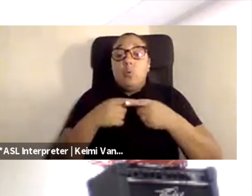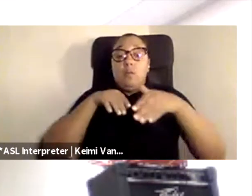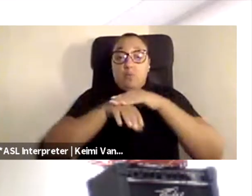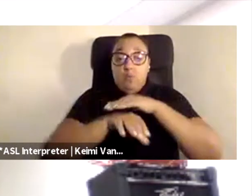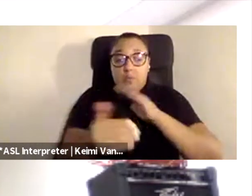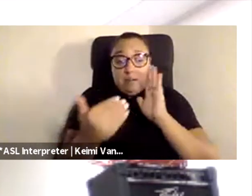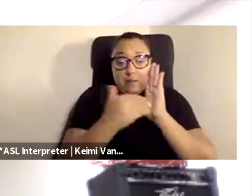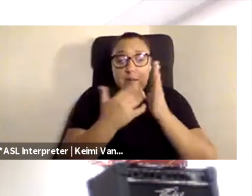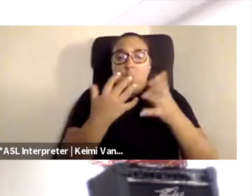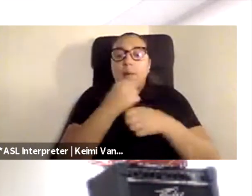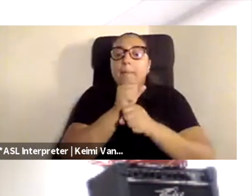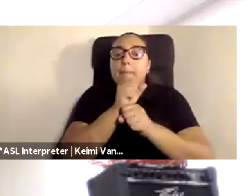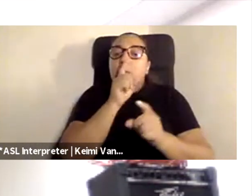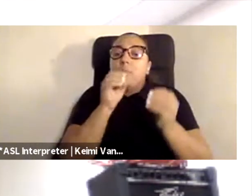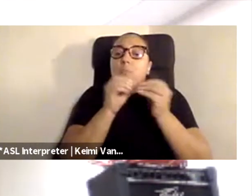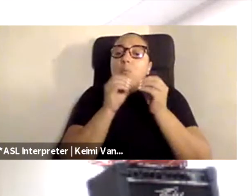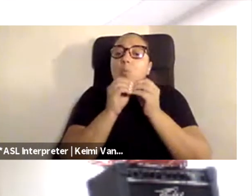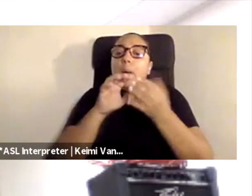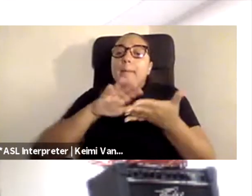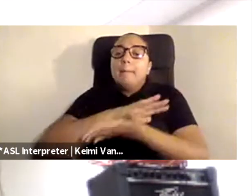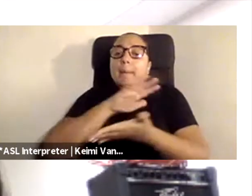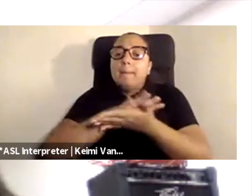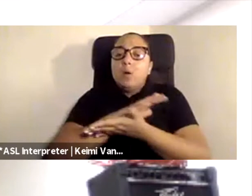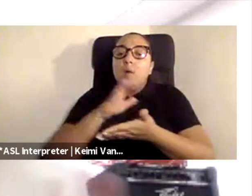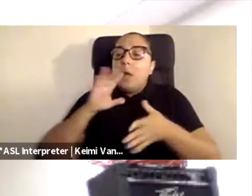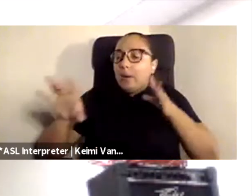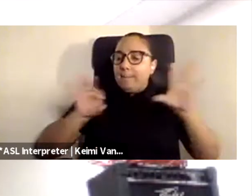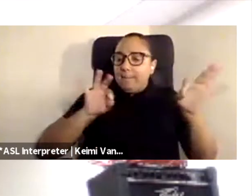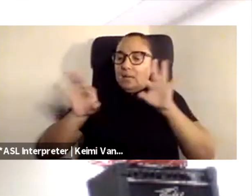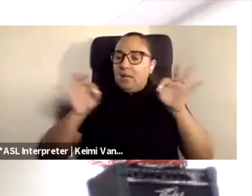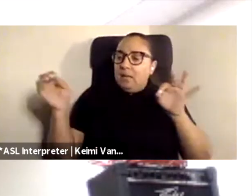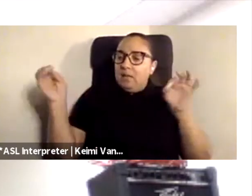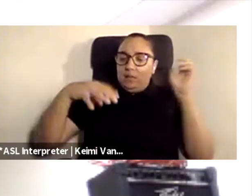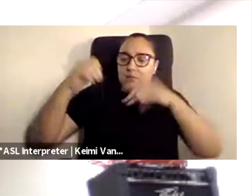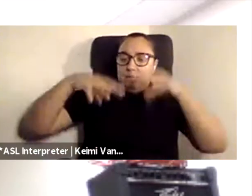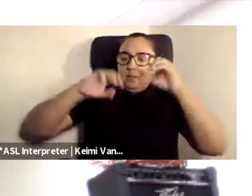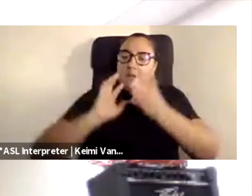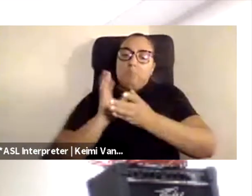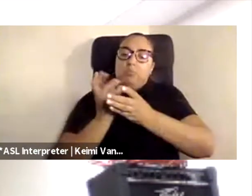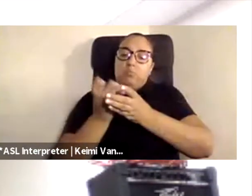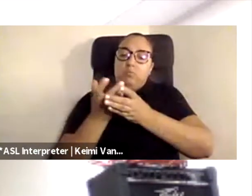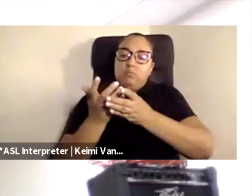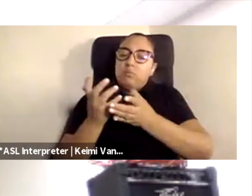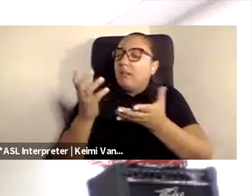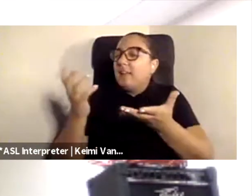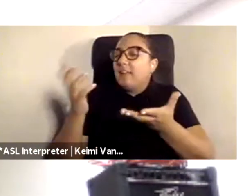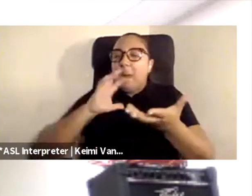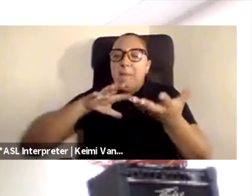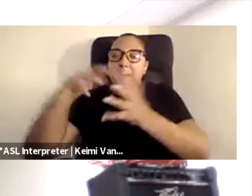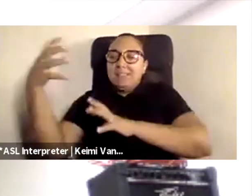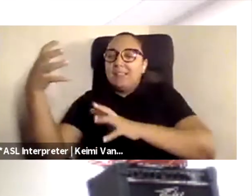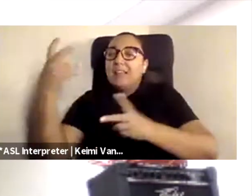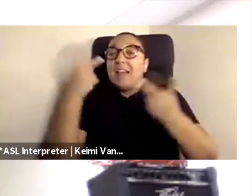more paper, to choose my ingredients, blend them up, get messy, and then watch my